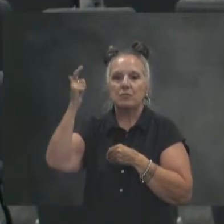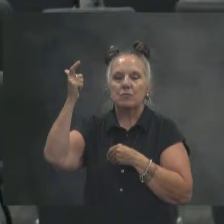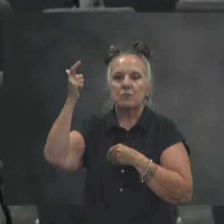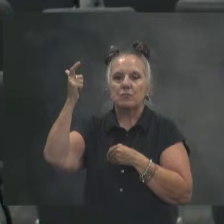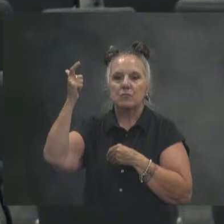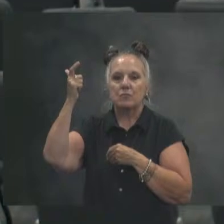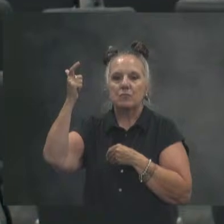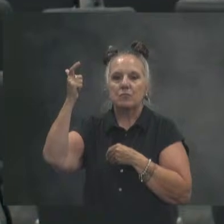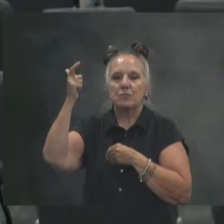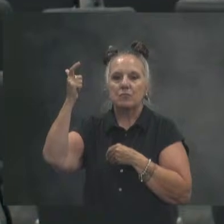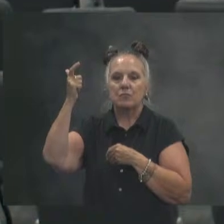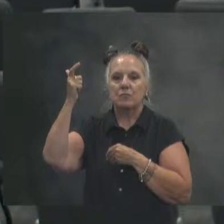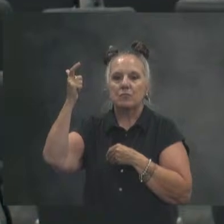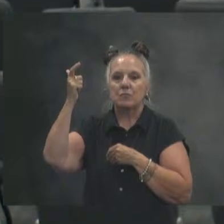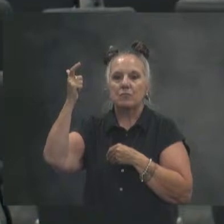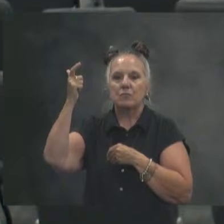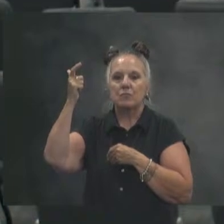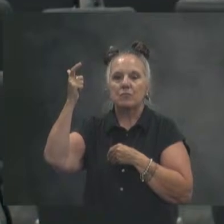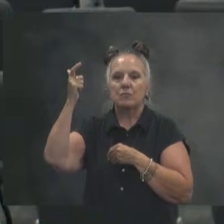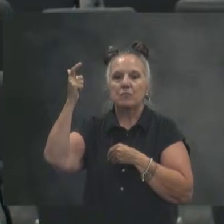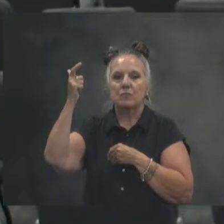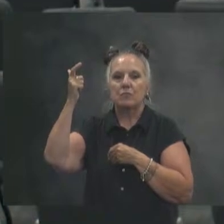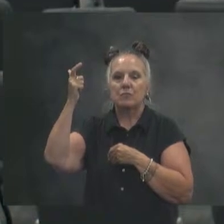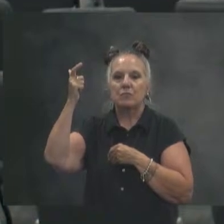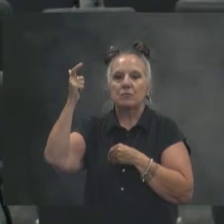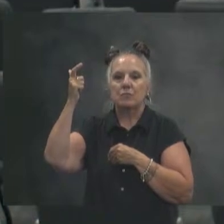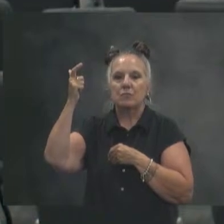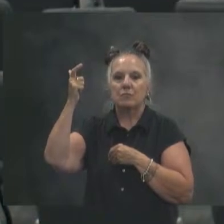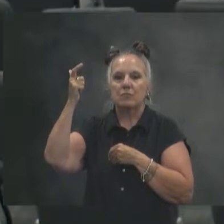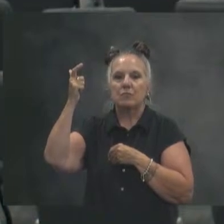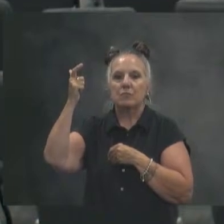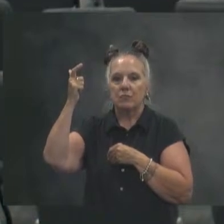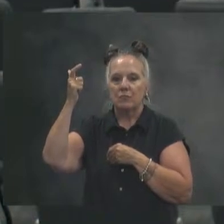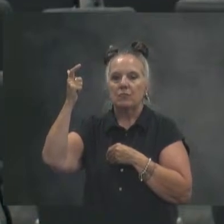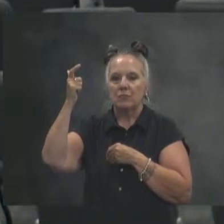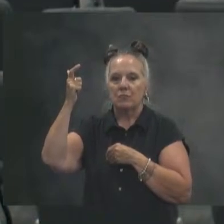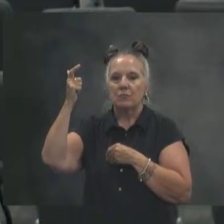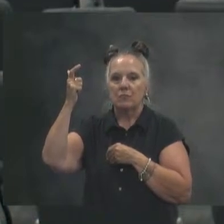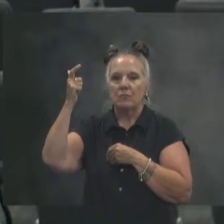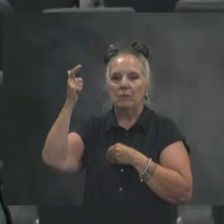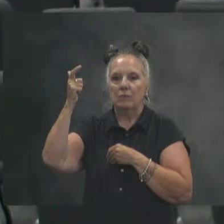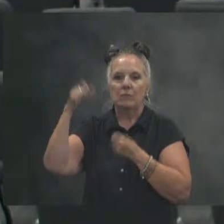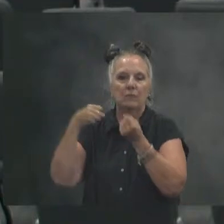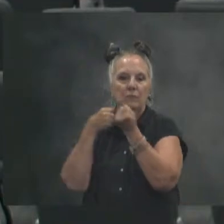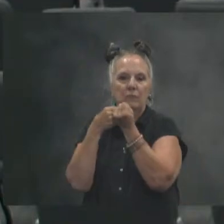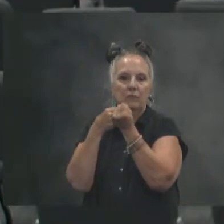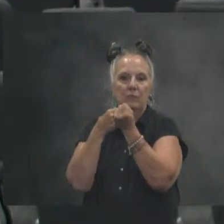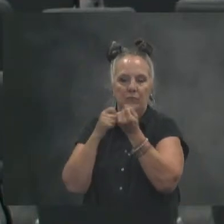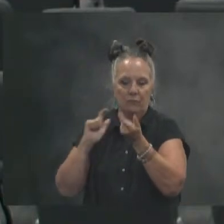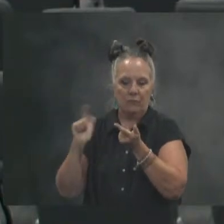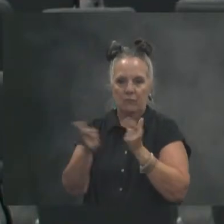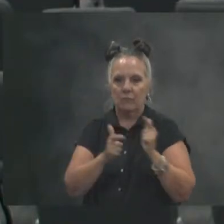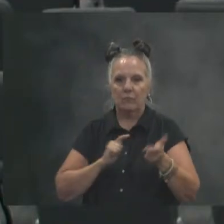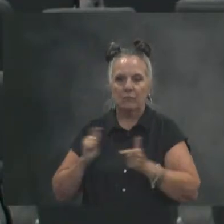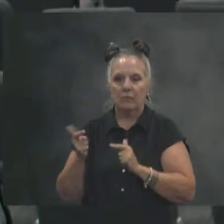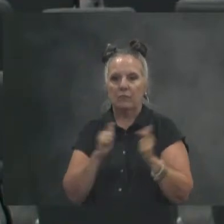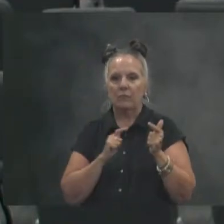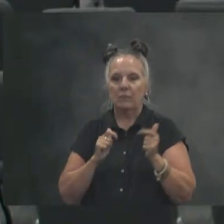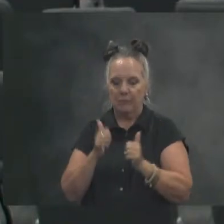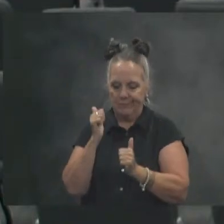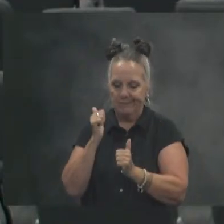approve the memo of understanding before you. All those in favor? Okay, we have a unanimous vote. Motion